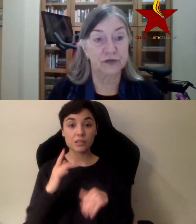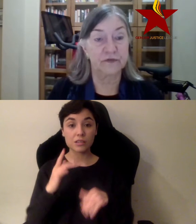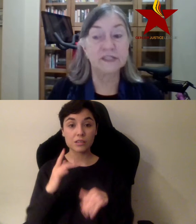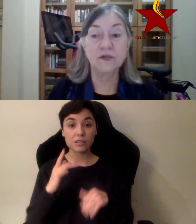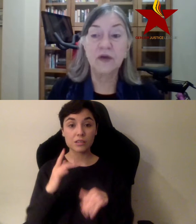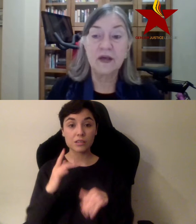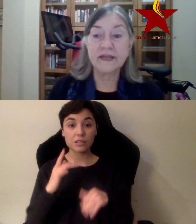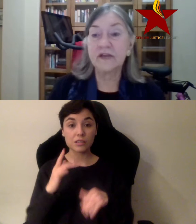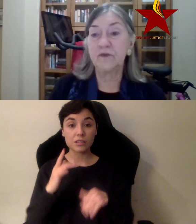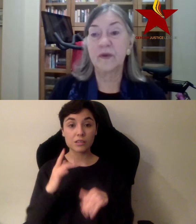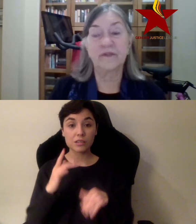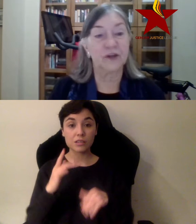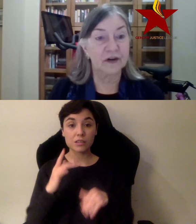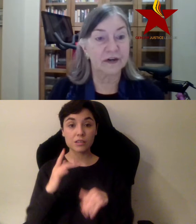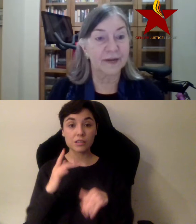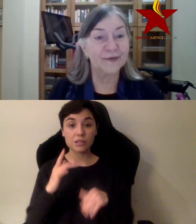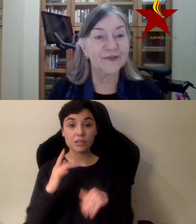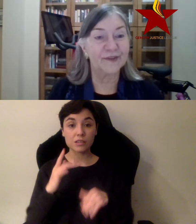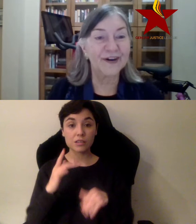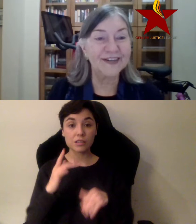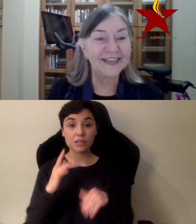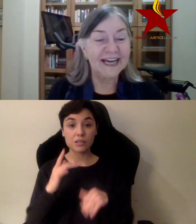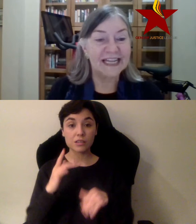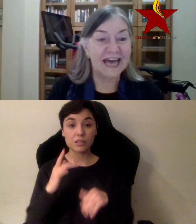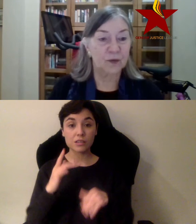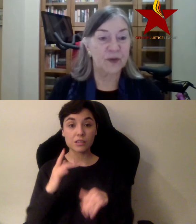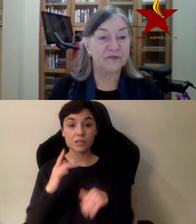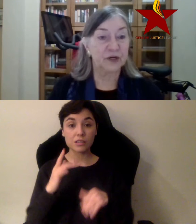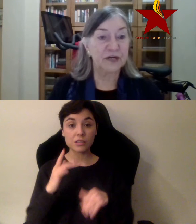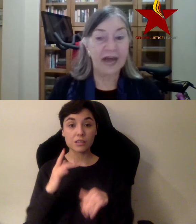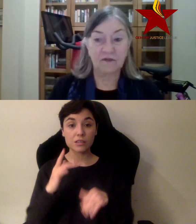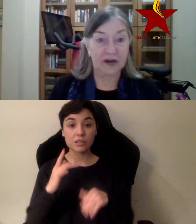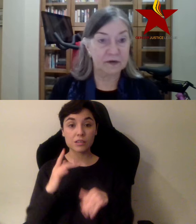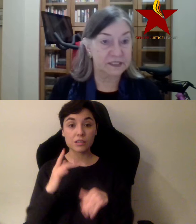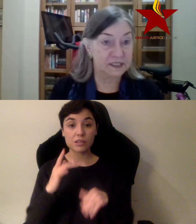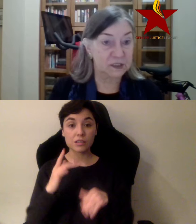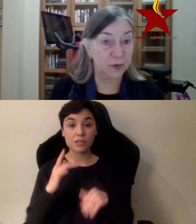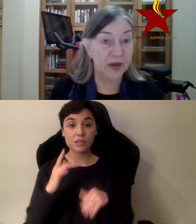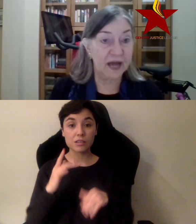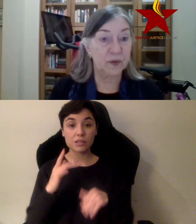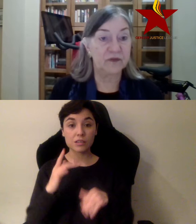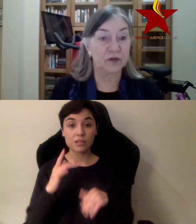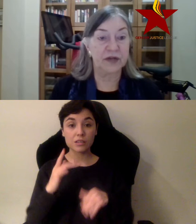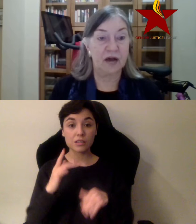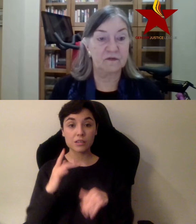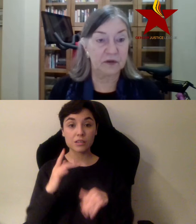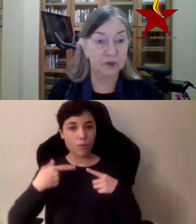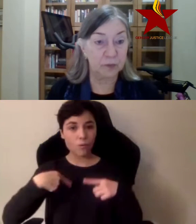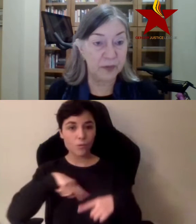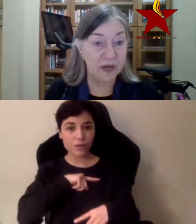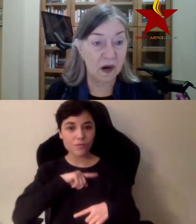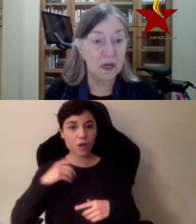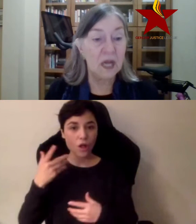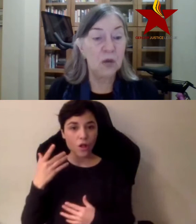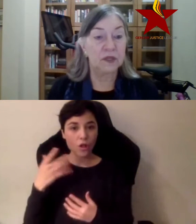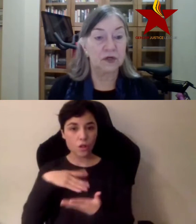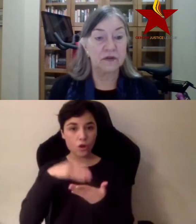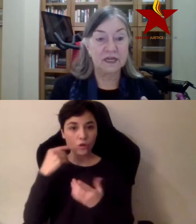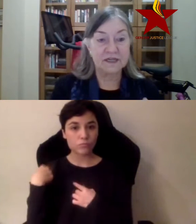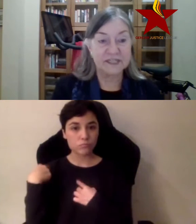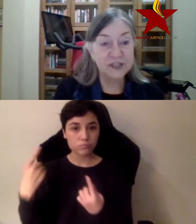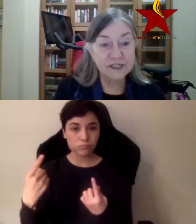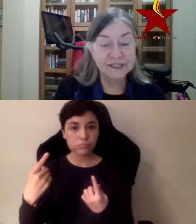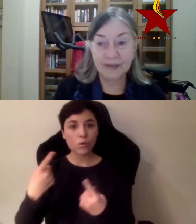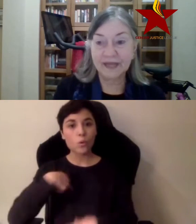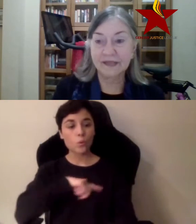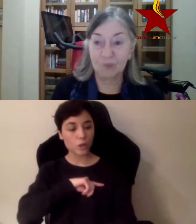don't touch your face. So think of what we've learned. I mean, we've learned how viruses spread. We've learned how vulnerable we are. We learned